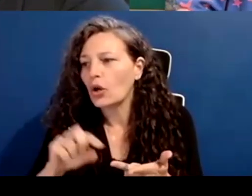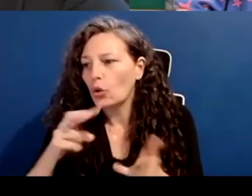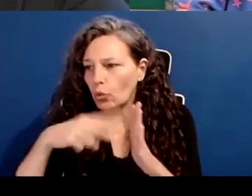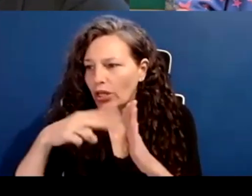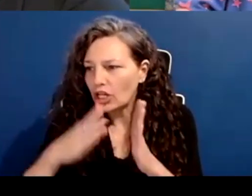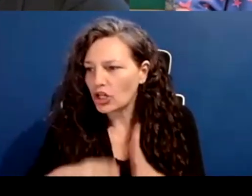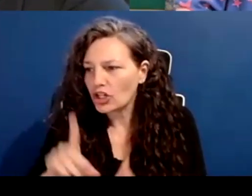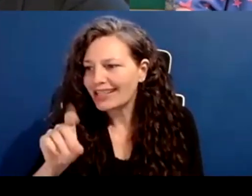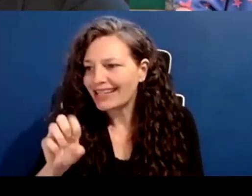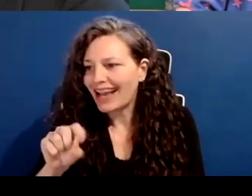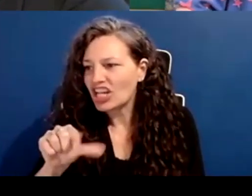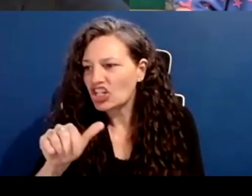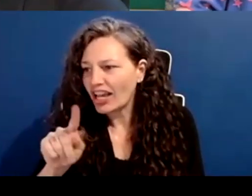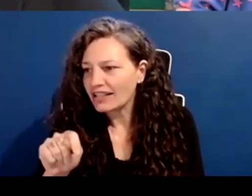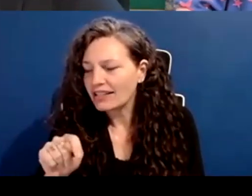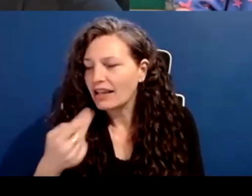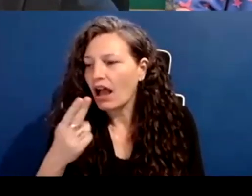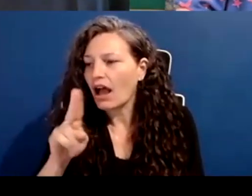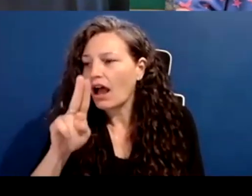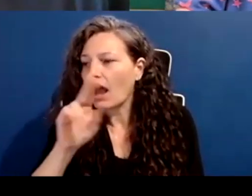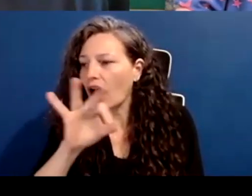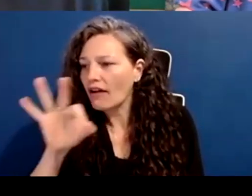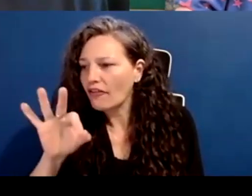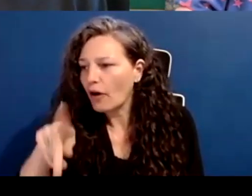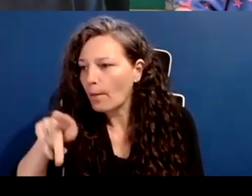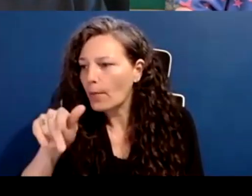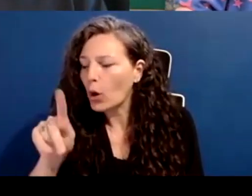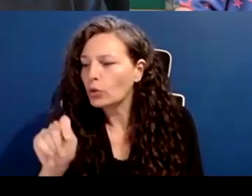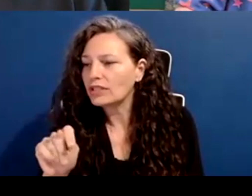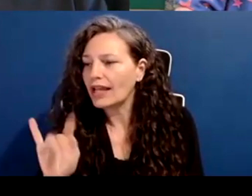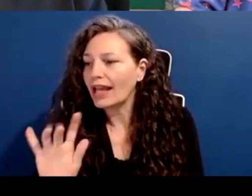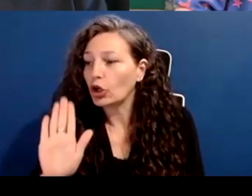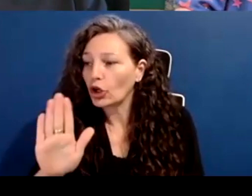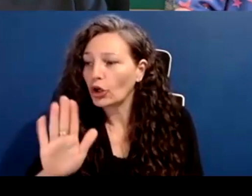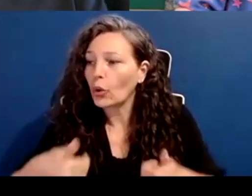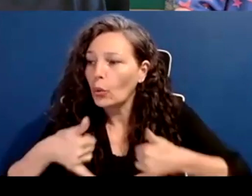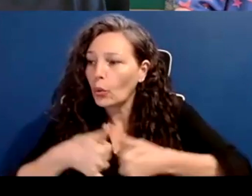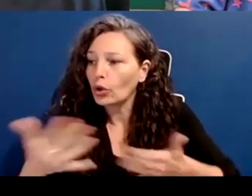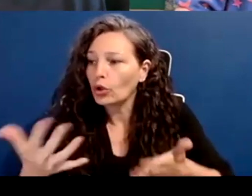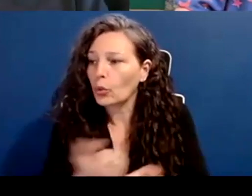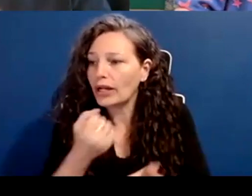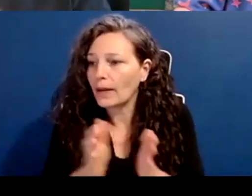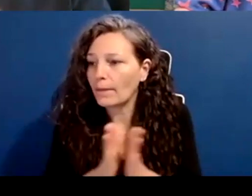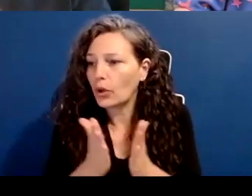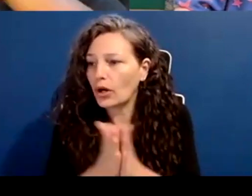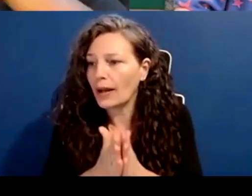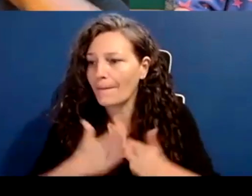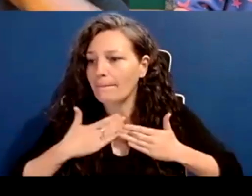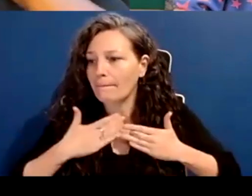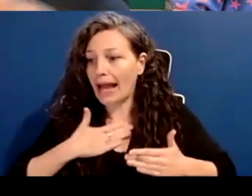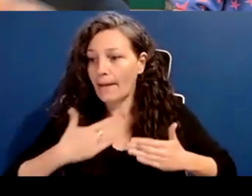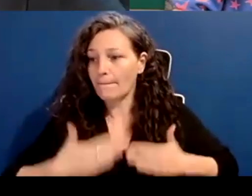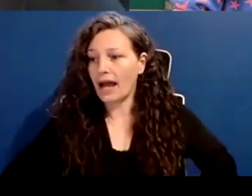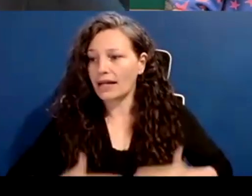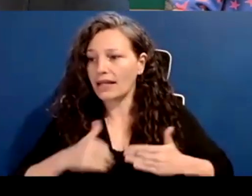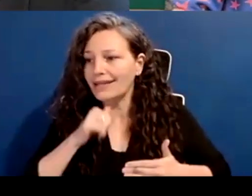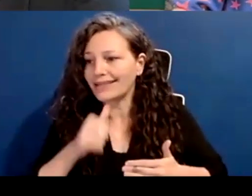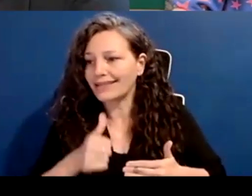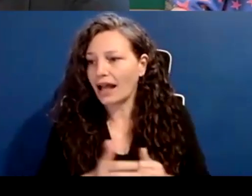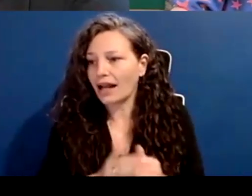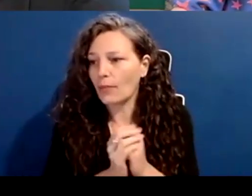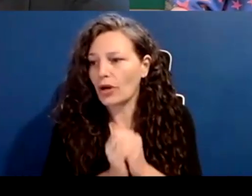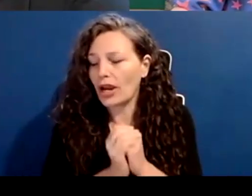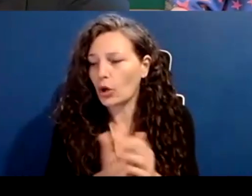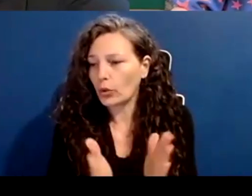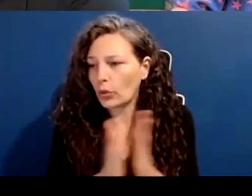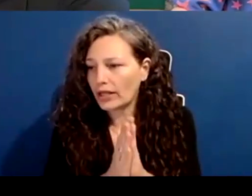her award-winning book, My Body is Not a Prayer Request. She served on the Mayor's Equity,